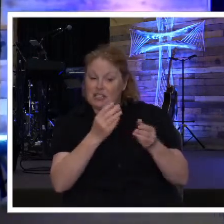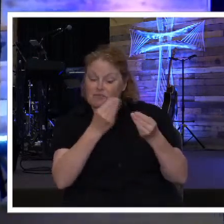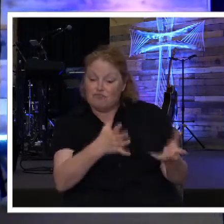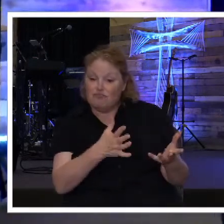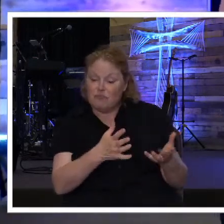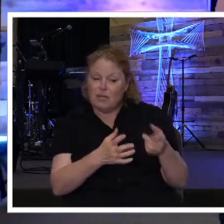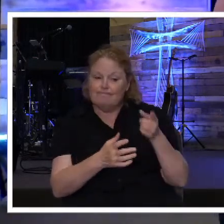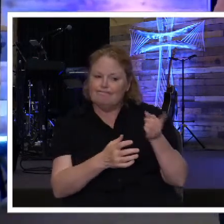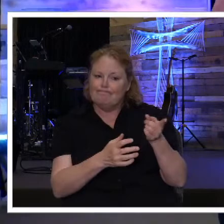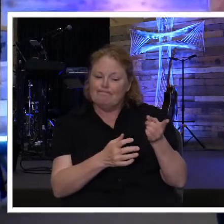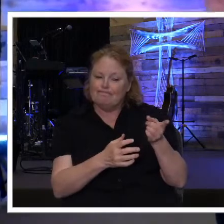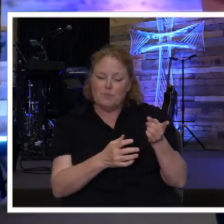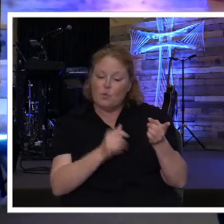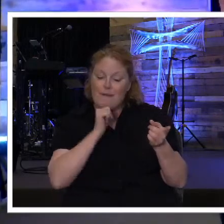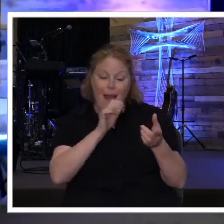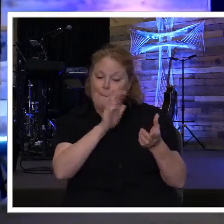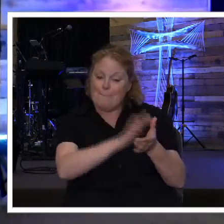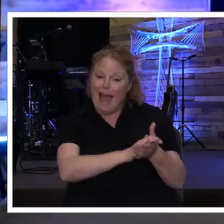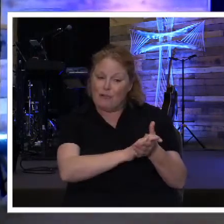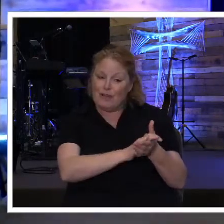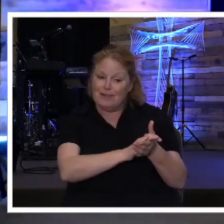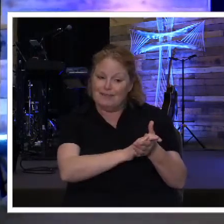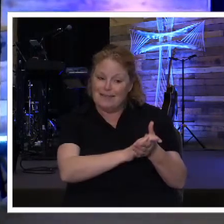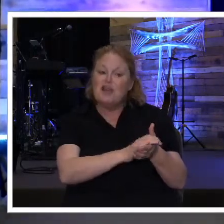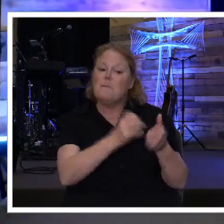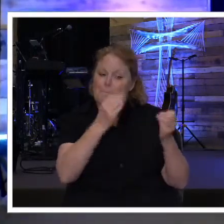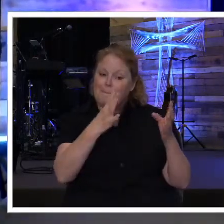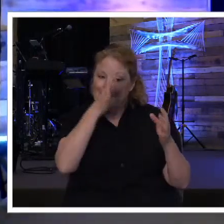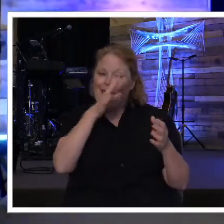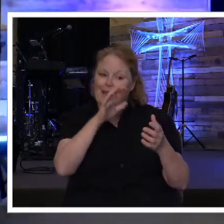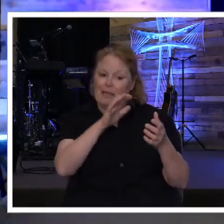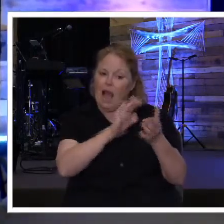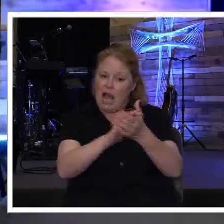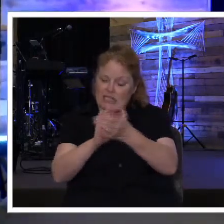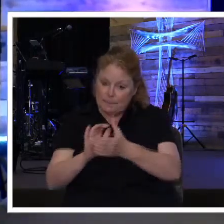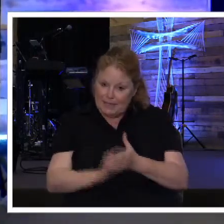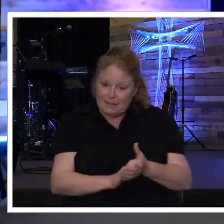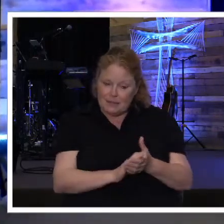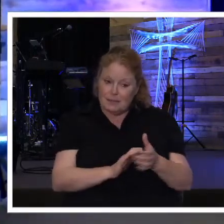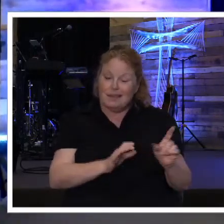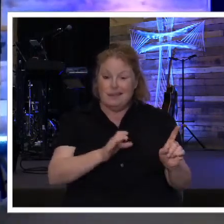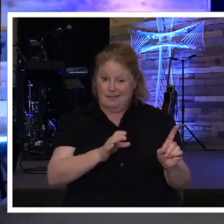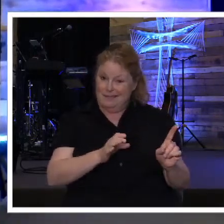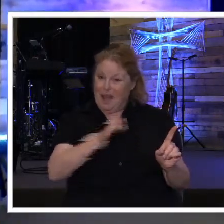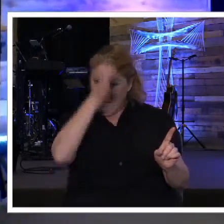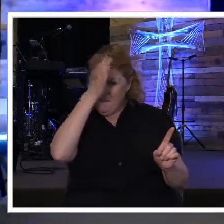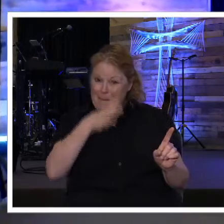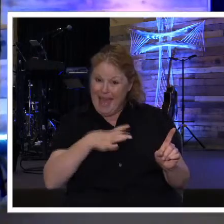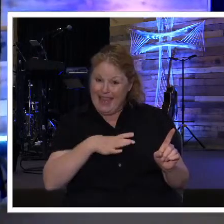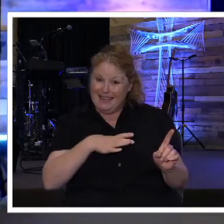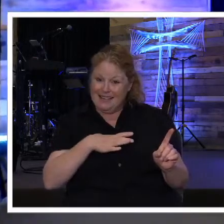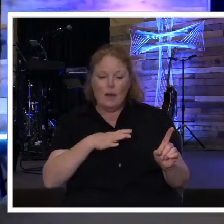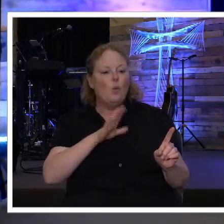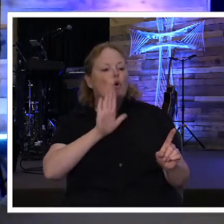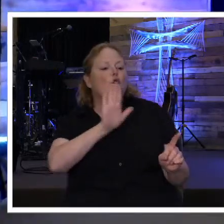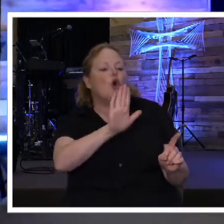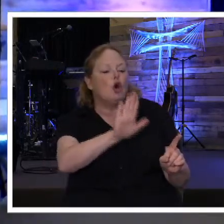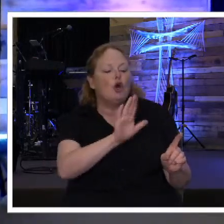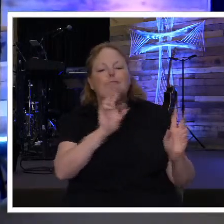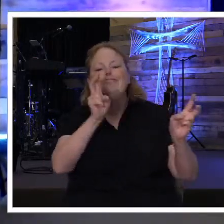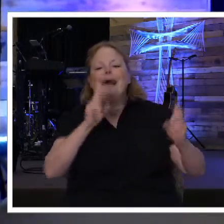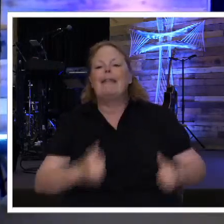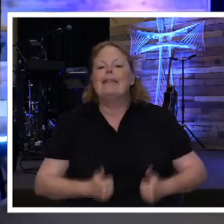the fact that she is not married, has had a number of men in her life, recognizing that to her, men had been her living water. Men had